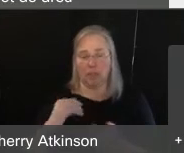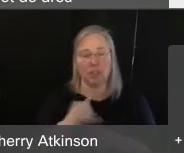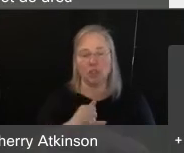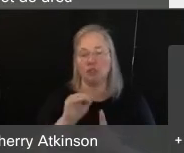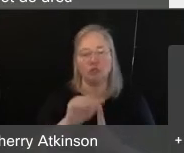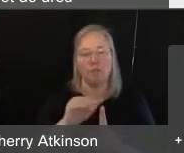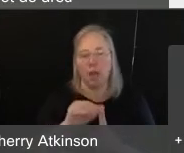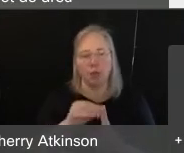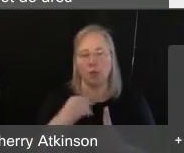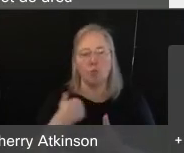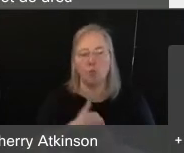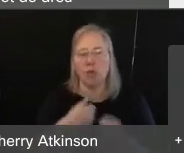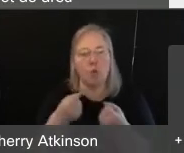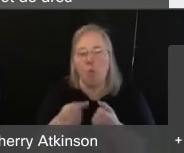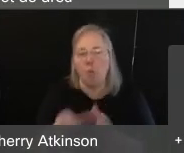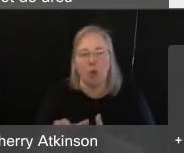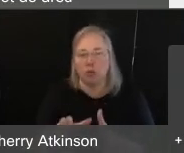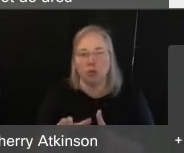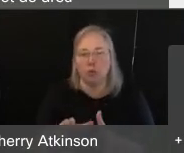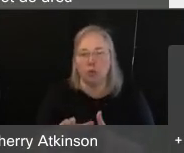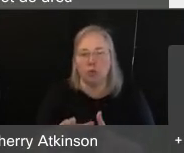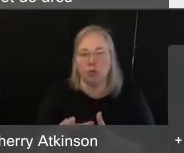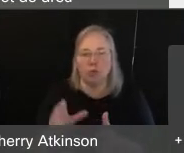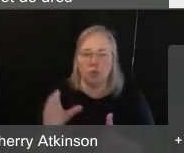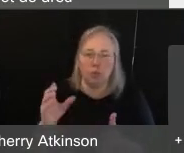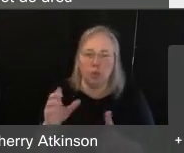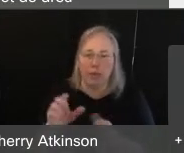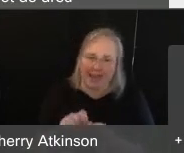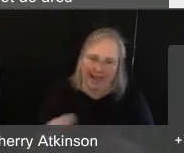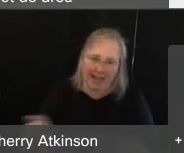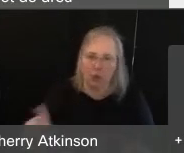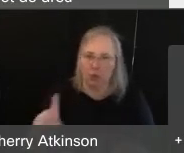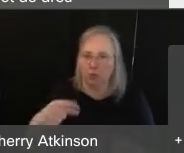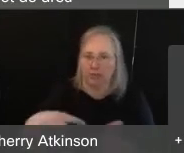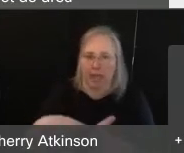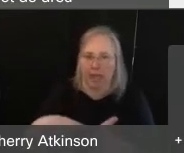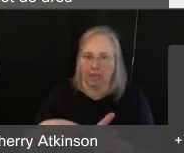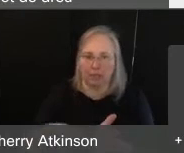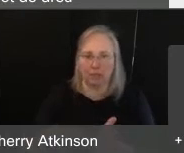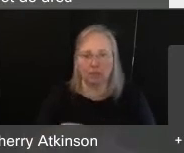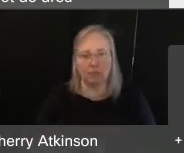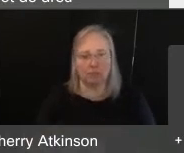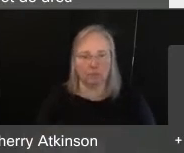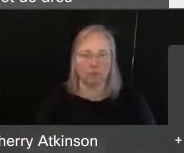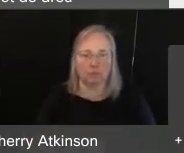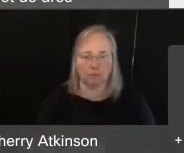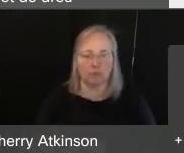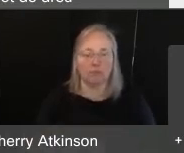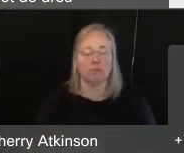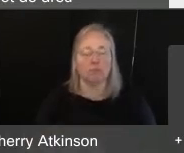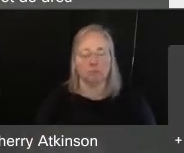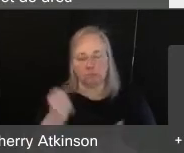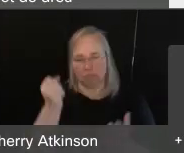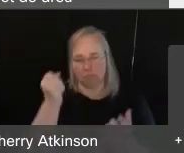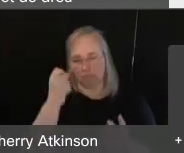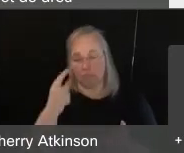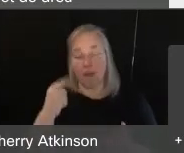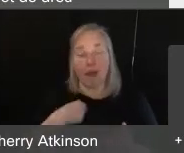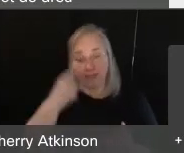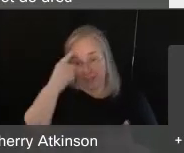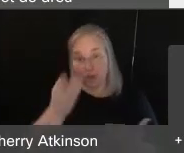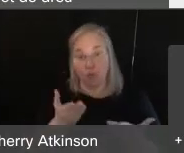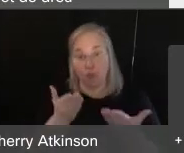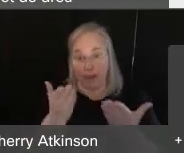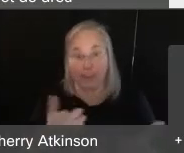to issue debt. I think there's just a push to not do more debt. I mean, I think the recommendation's